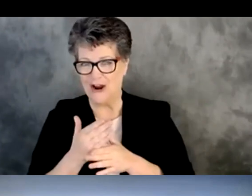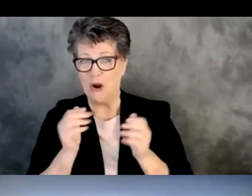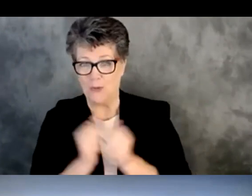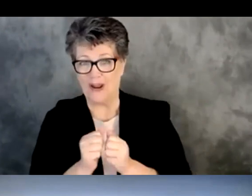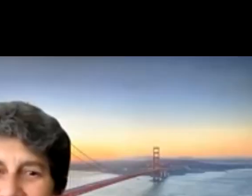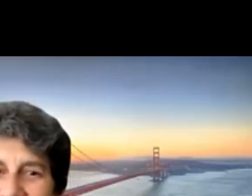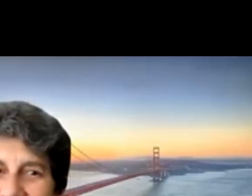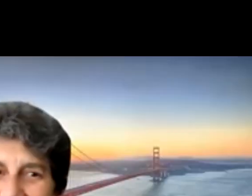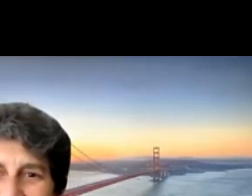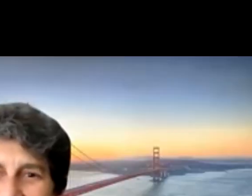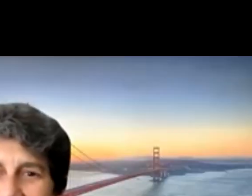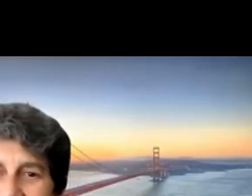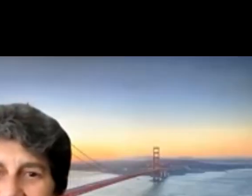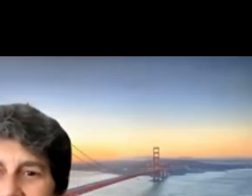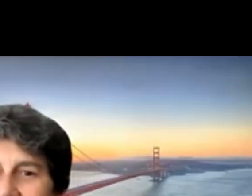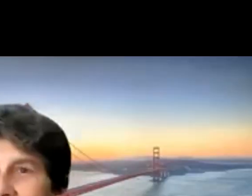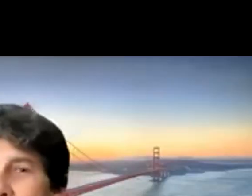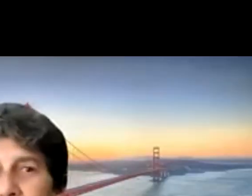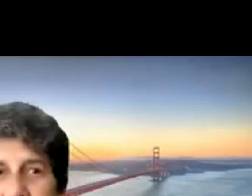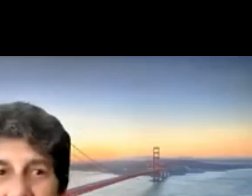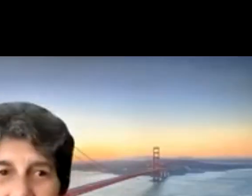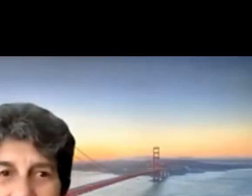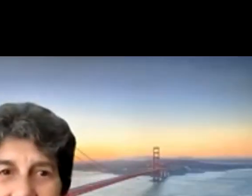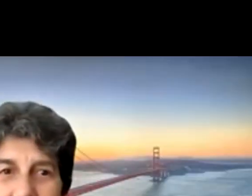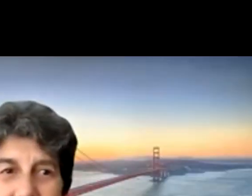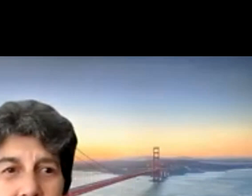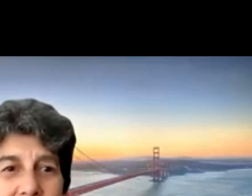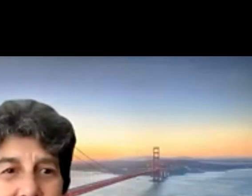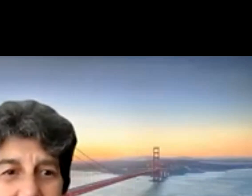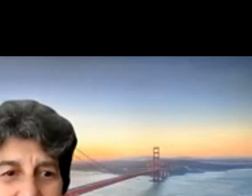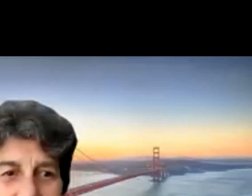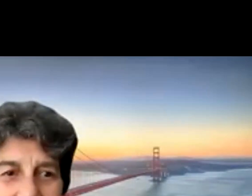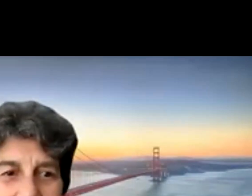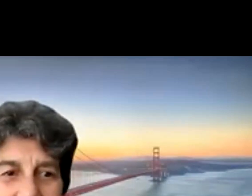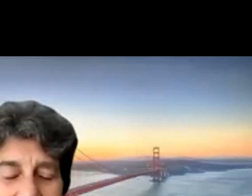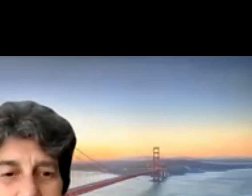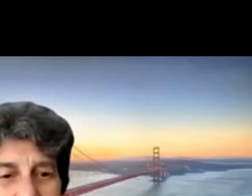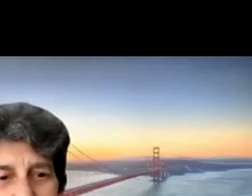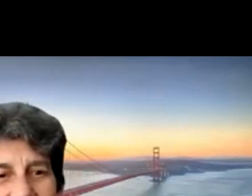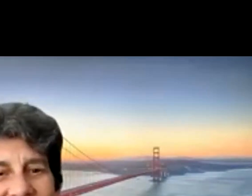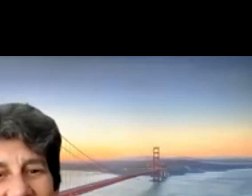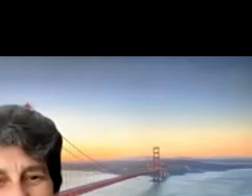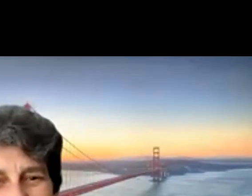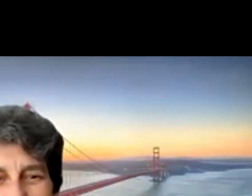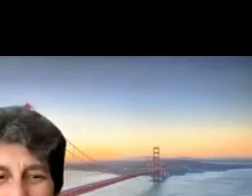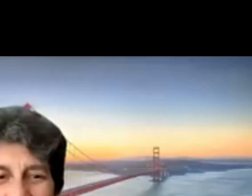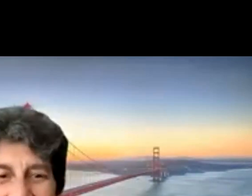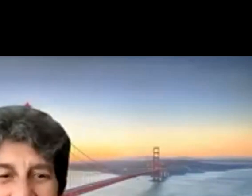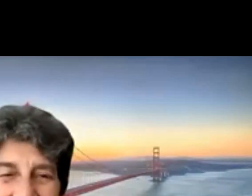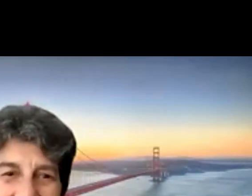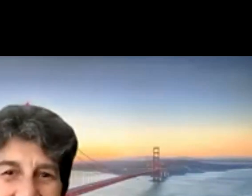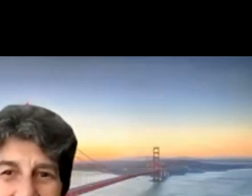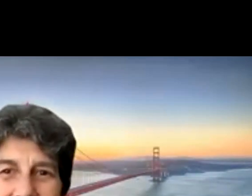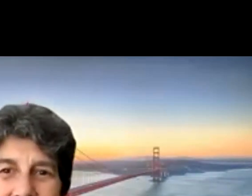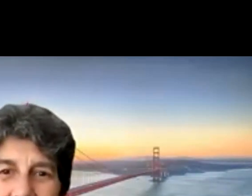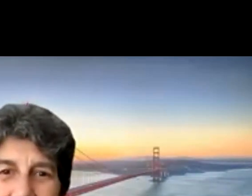Eric Harris, my co-facilitator, an opportunity to hear from all of you and to make sure that the agency